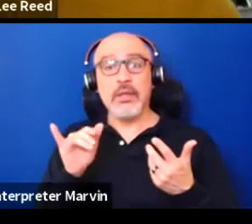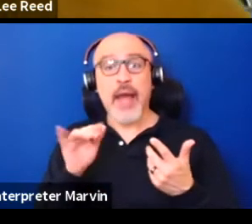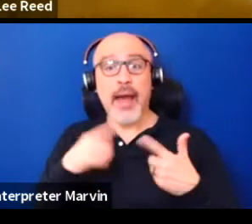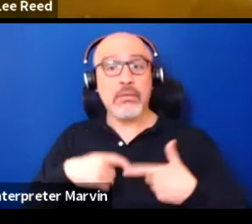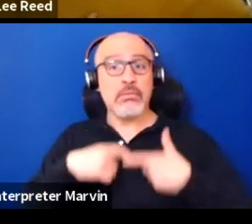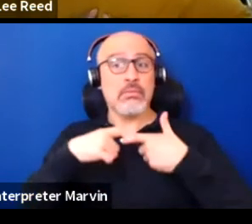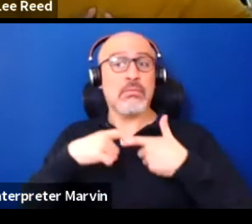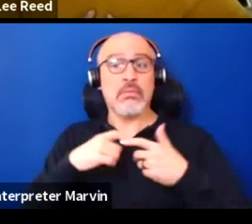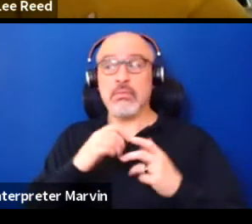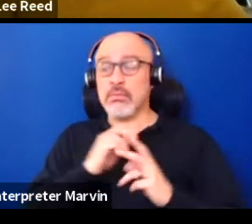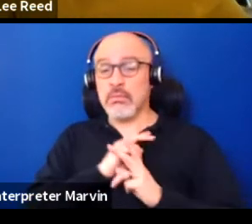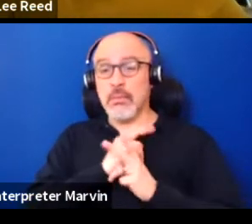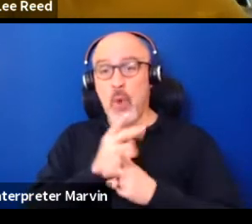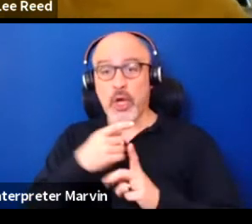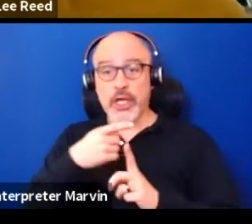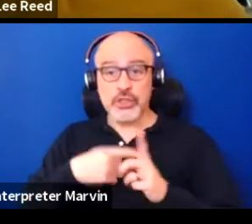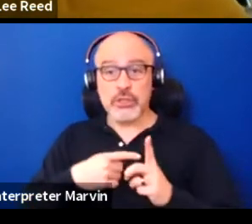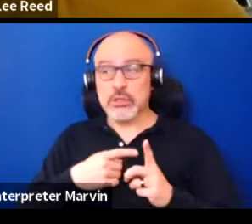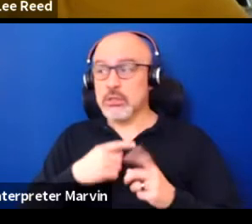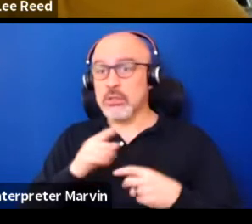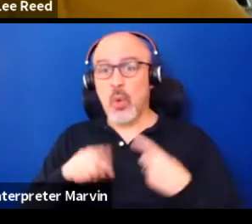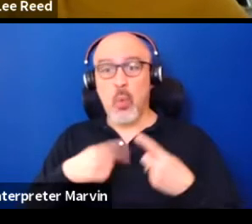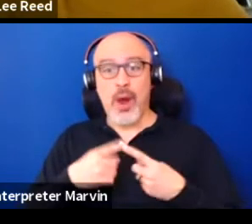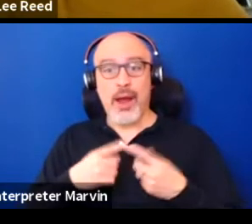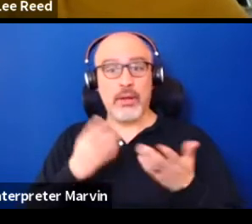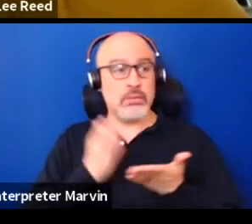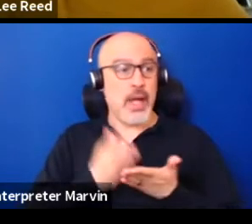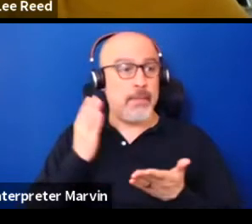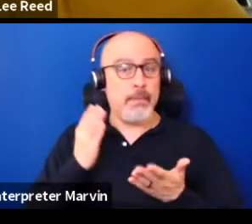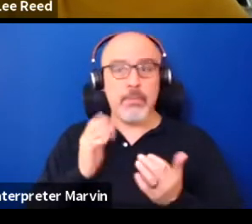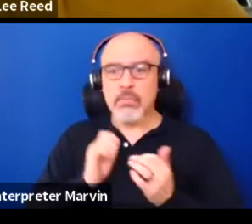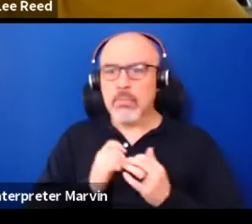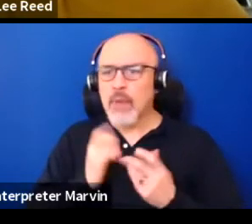mortgages and rents goes away, how I'm going to stay housed.